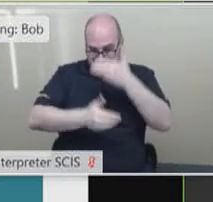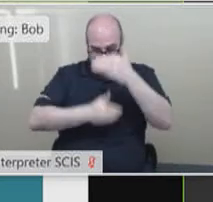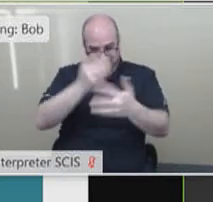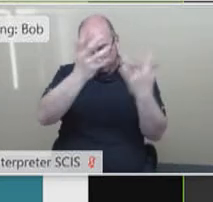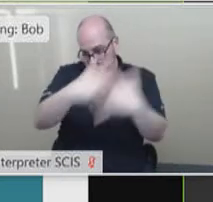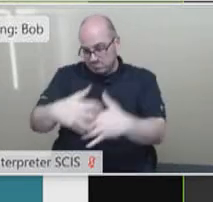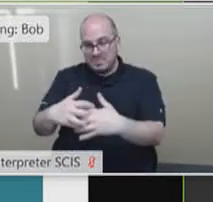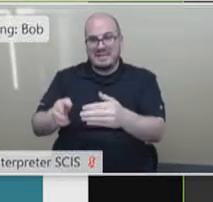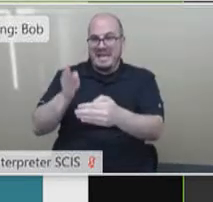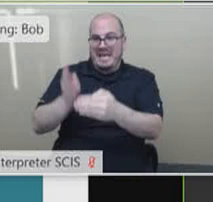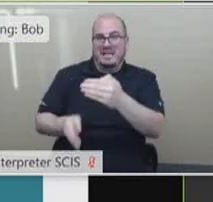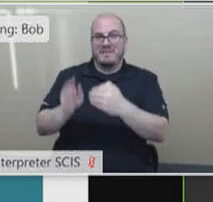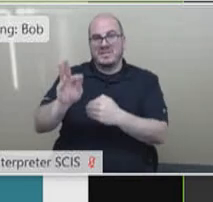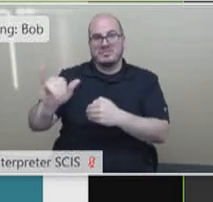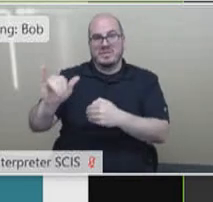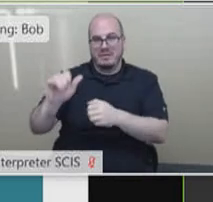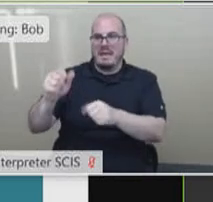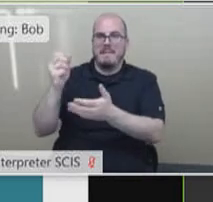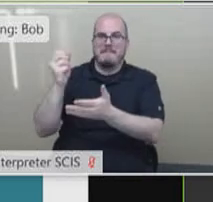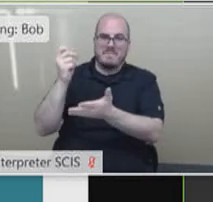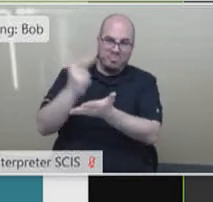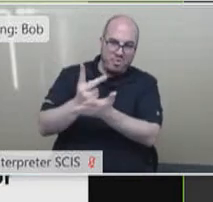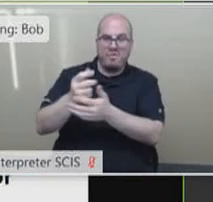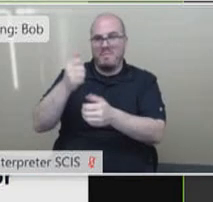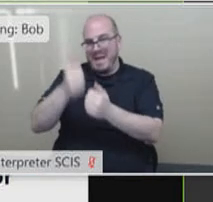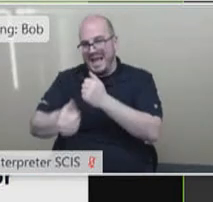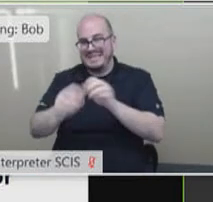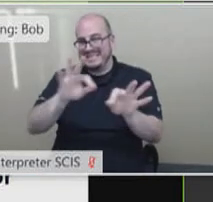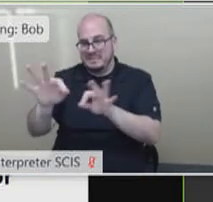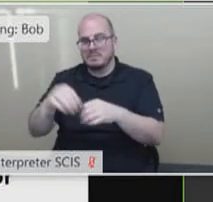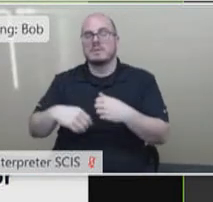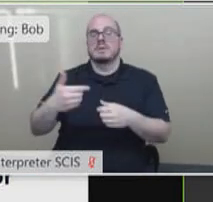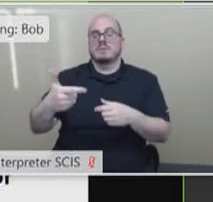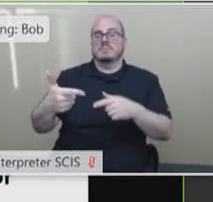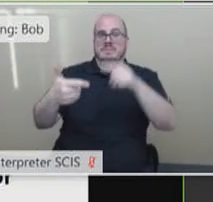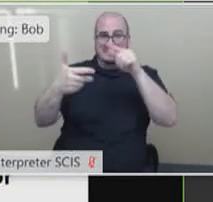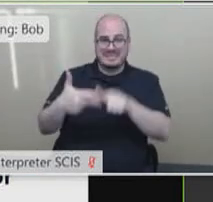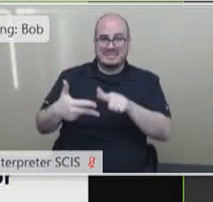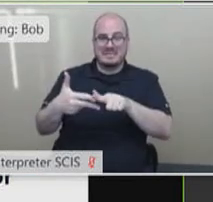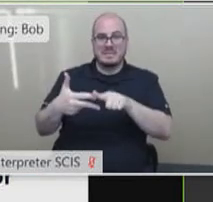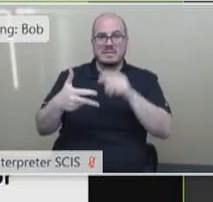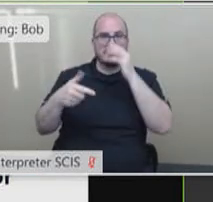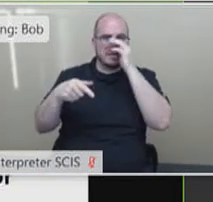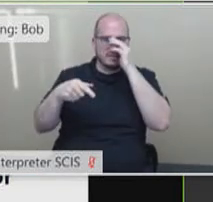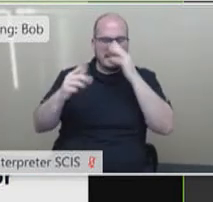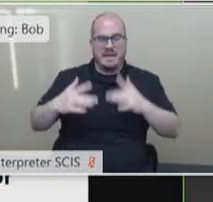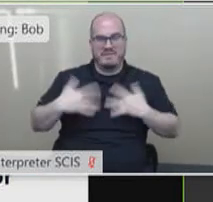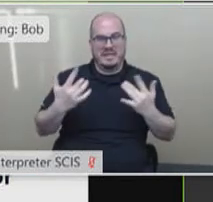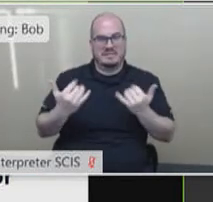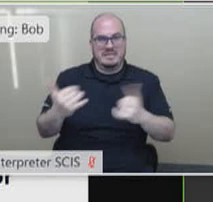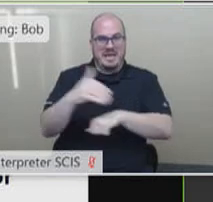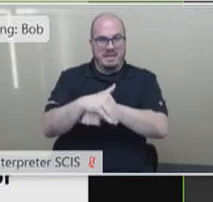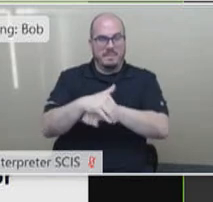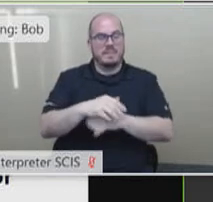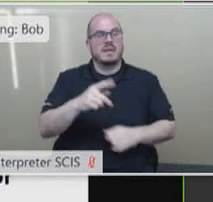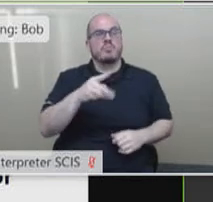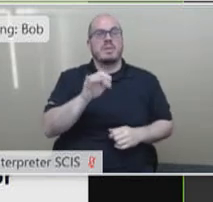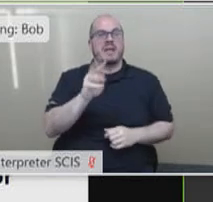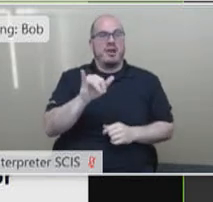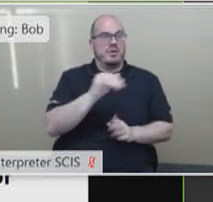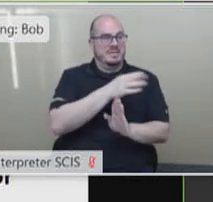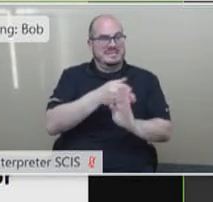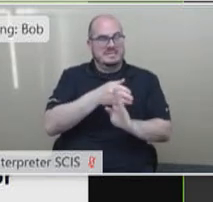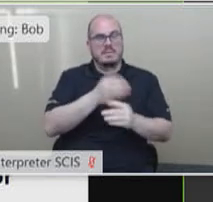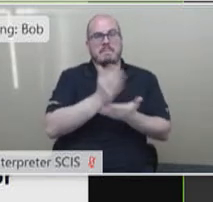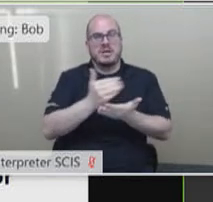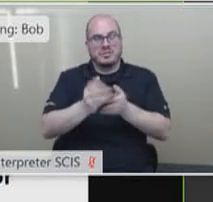fiscal year. The second point is because of this event itself tonight. The preliminary budget plan serves as a reference point